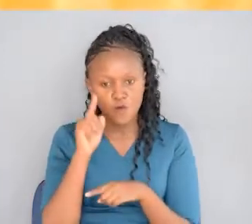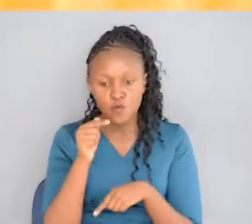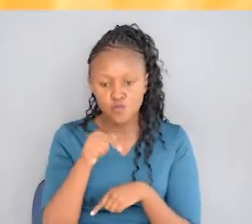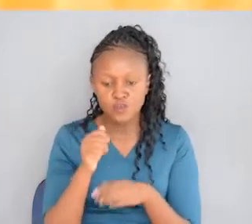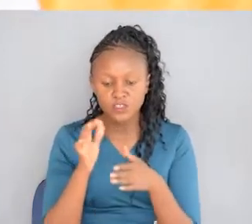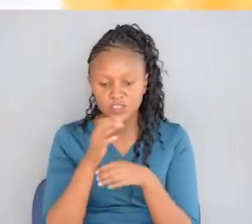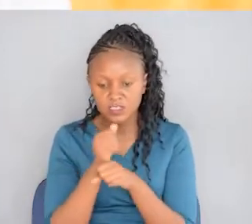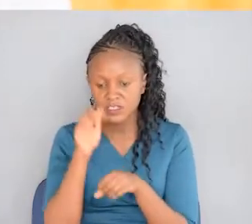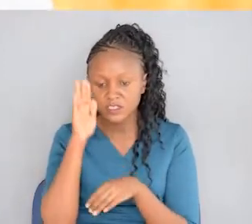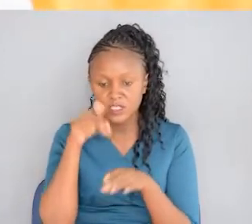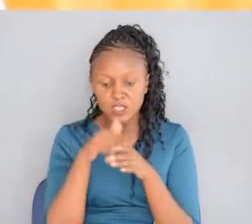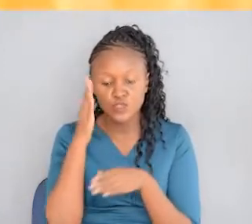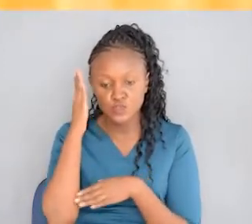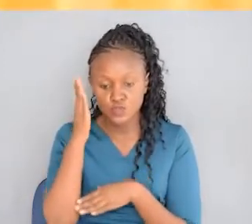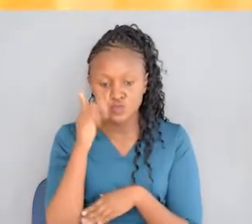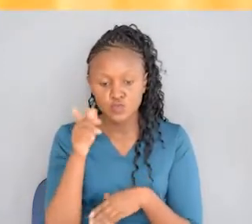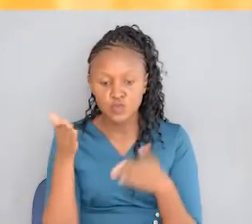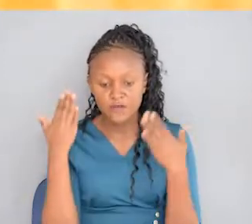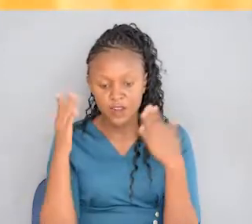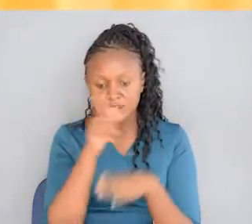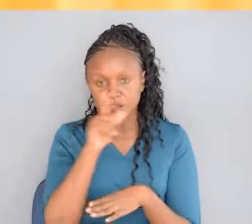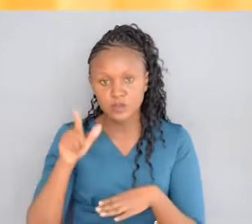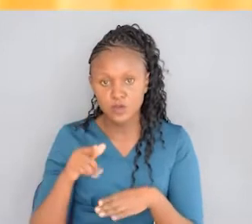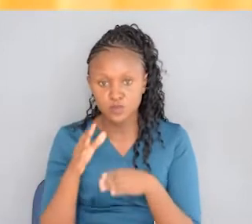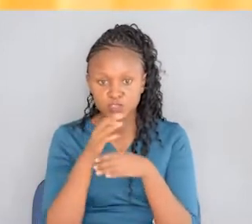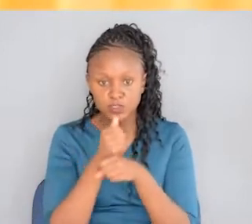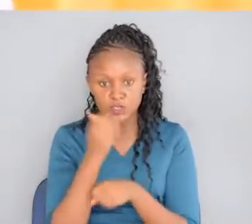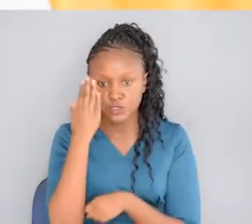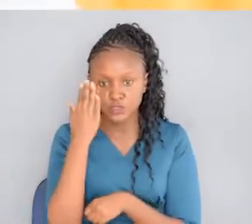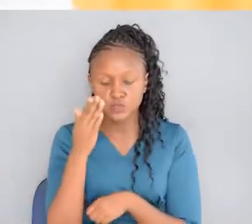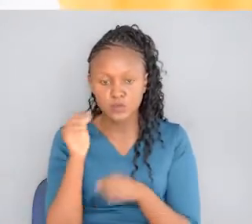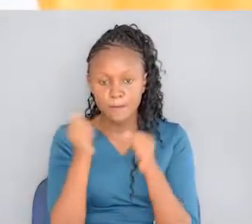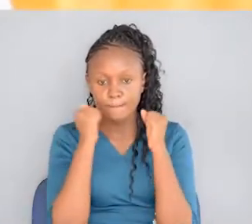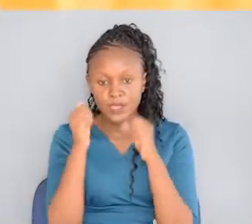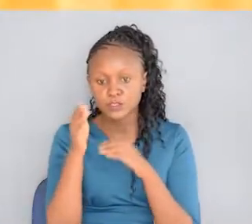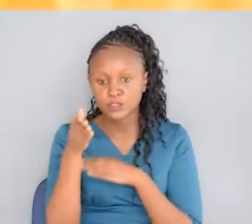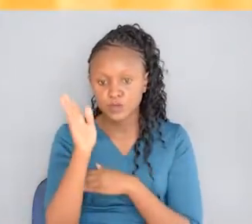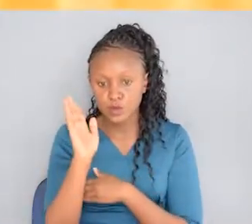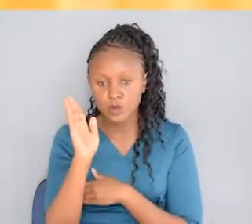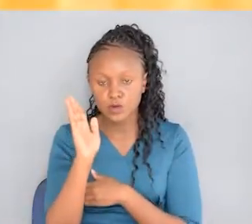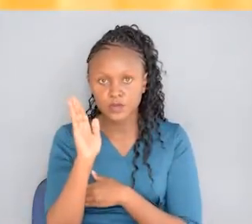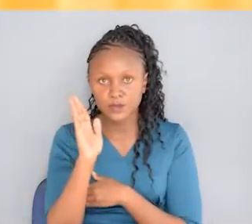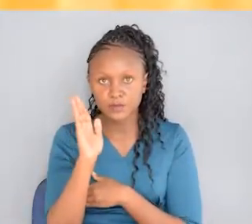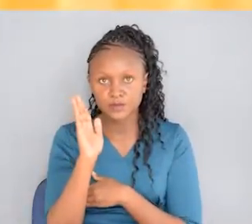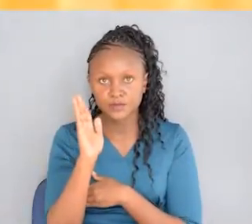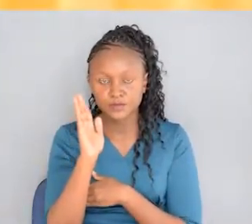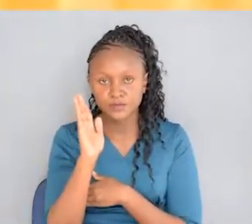for we trust unto you. We trust unto you, everlasting God. We trust unto you, mighty God. We surrender even